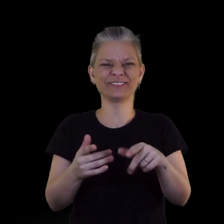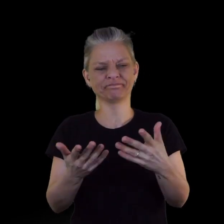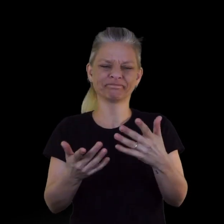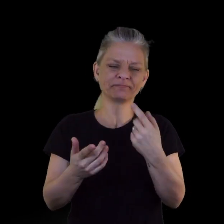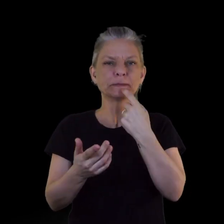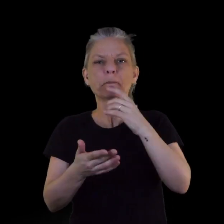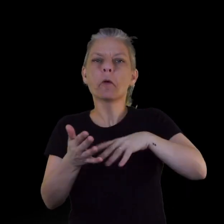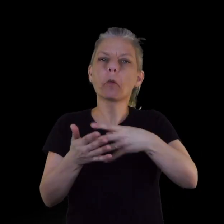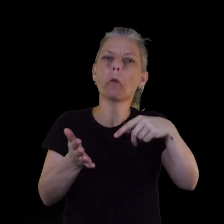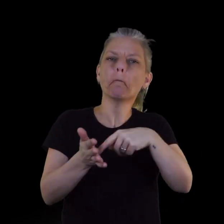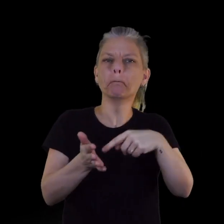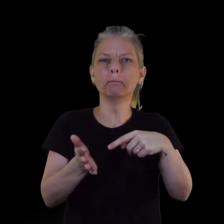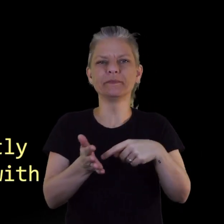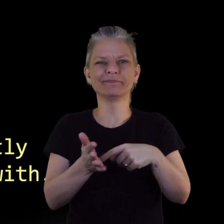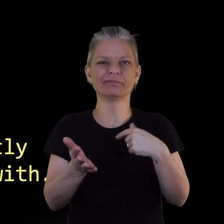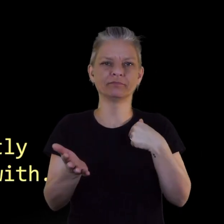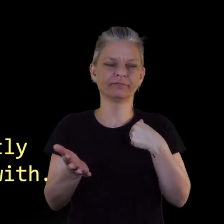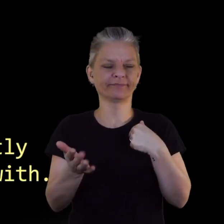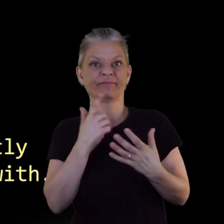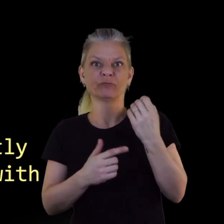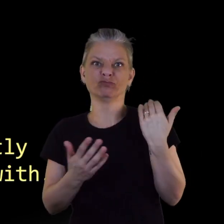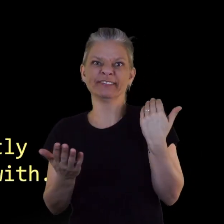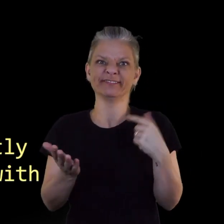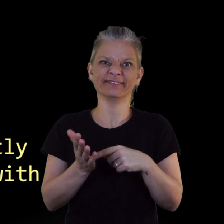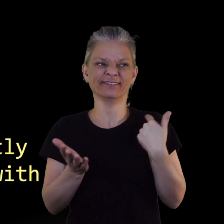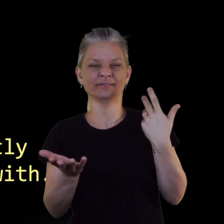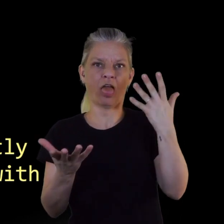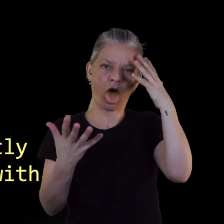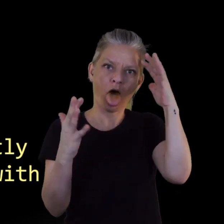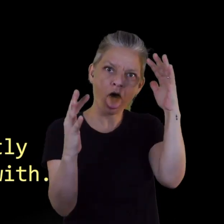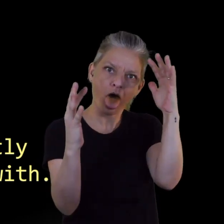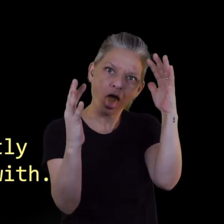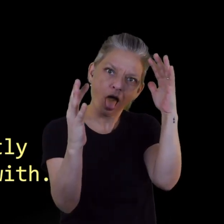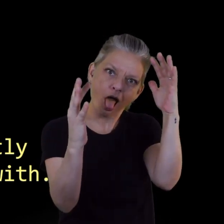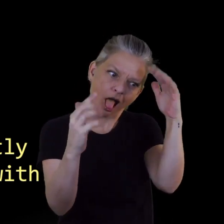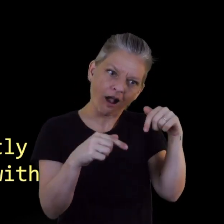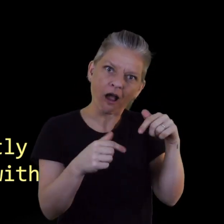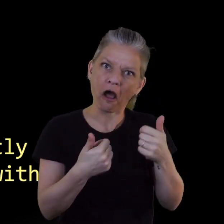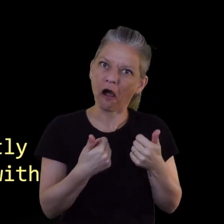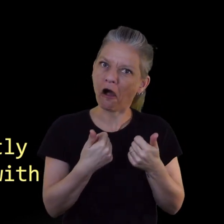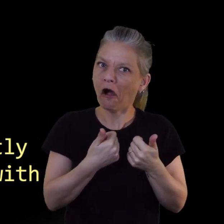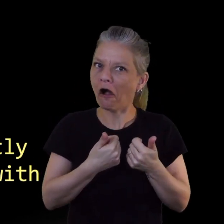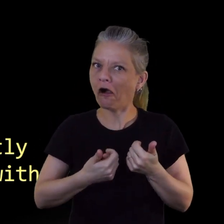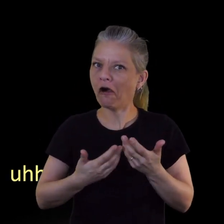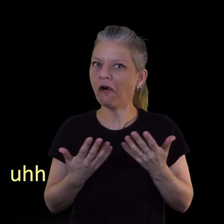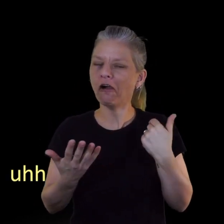a type of poem I found out about recently and I've been kind of obsessed